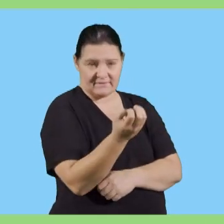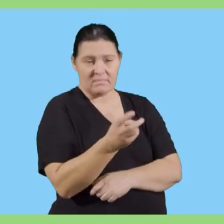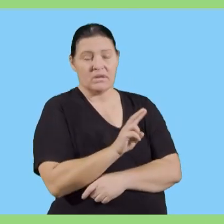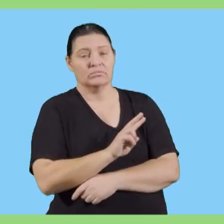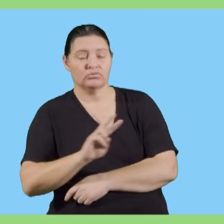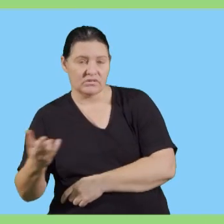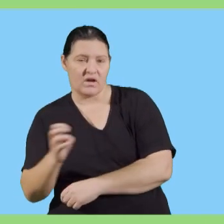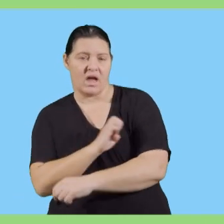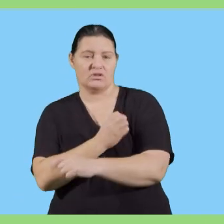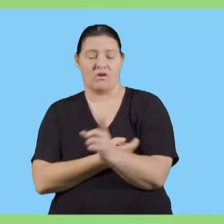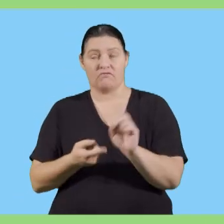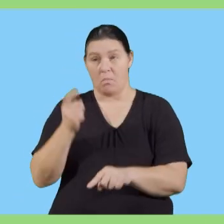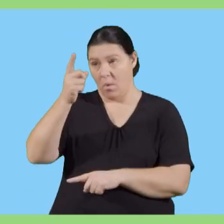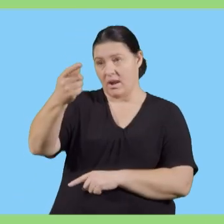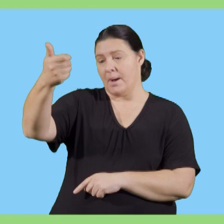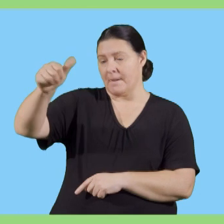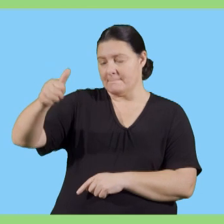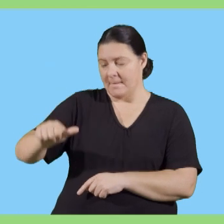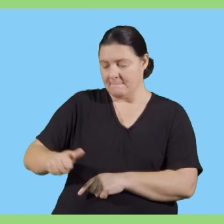next method of